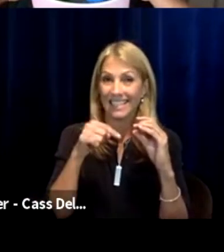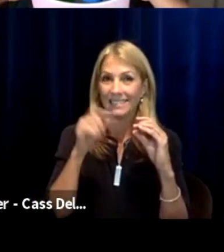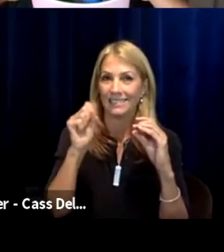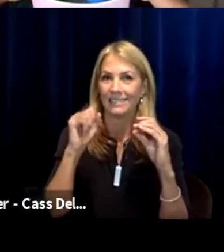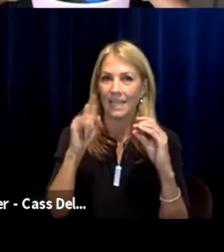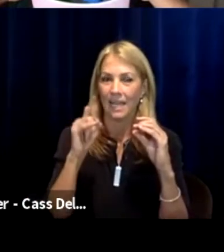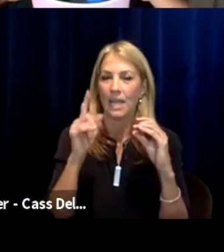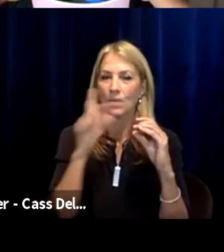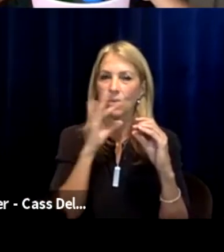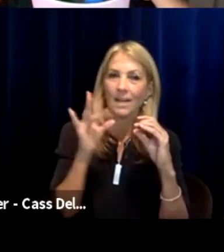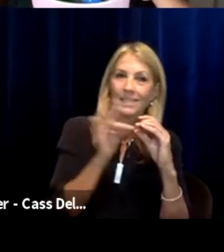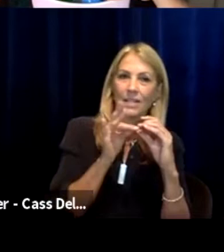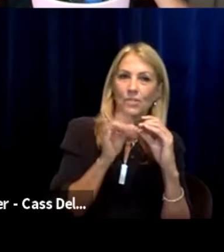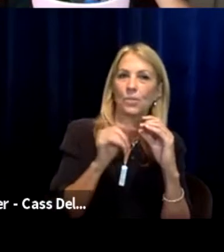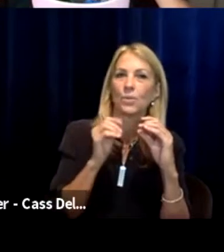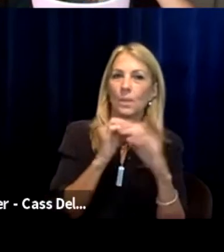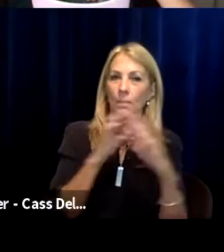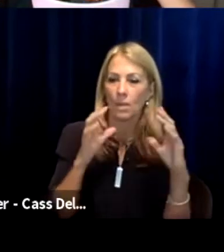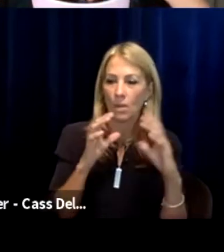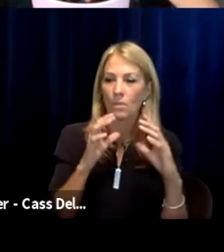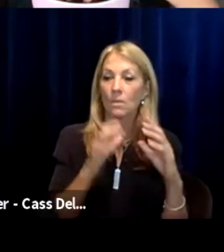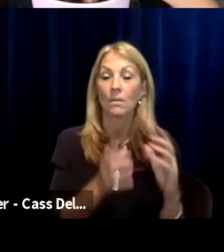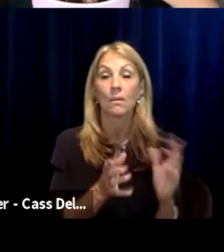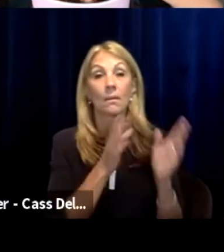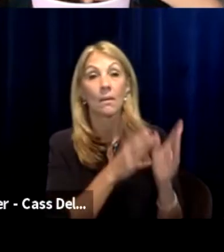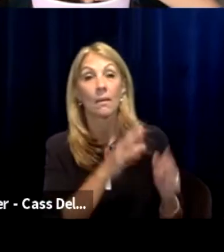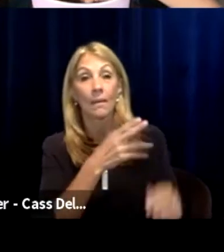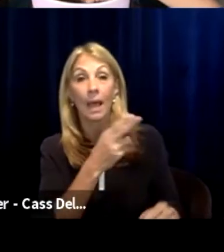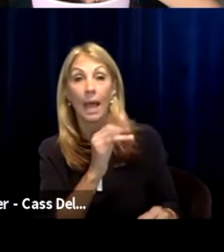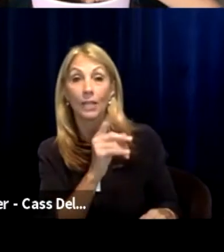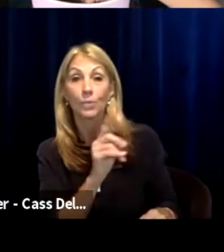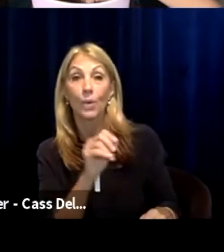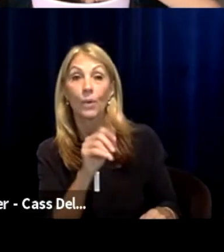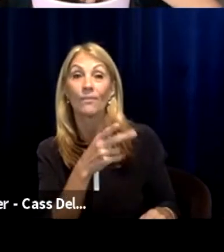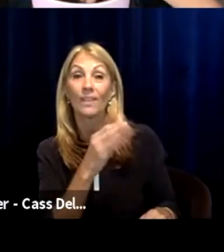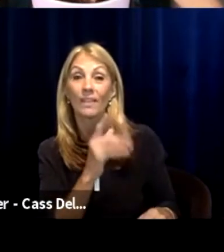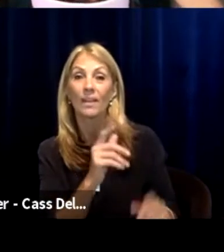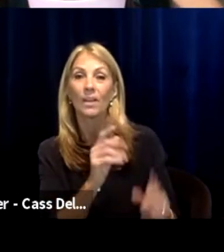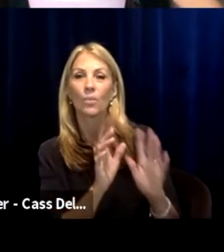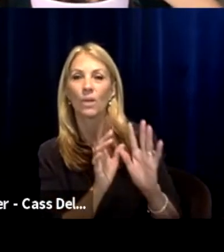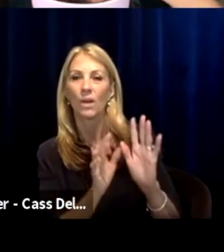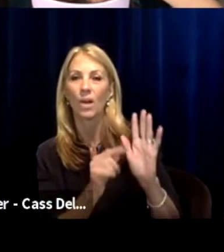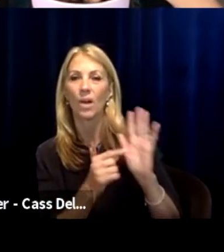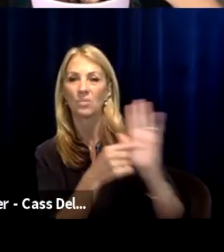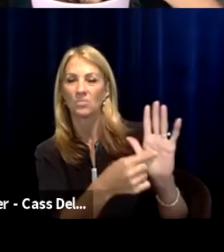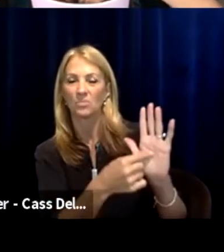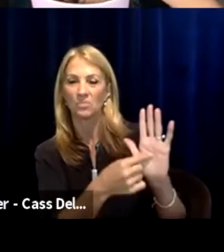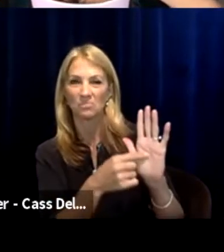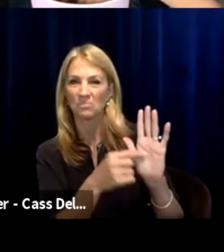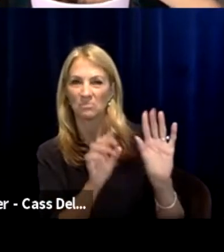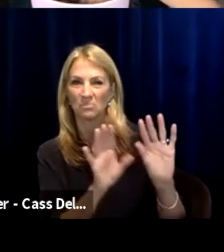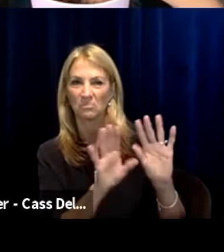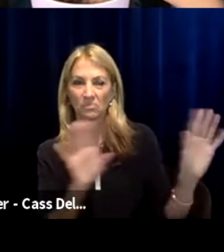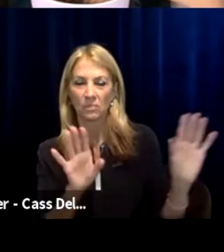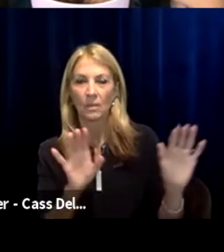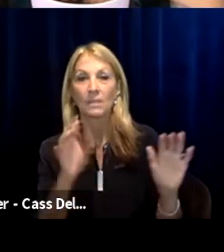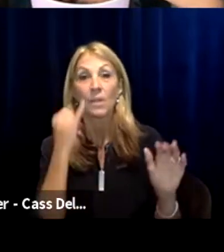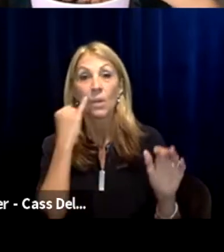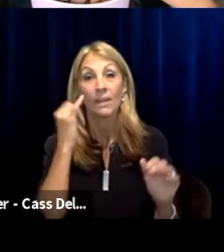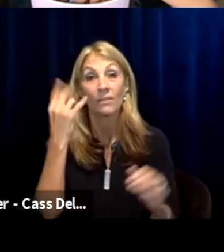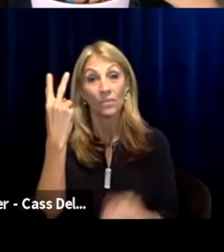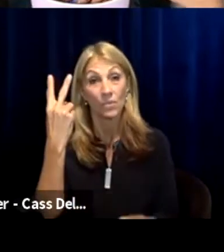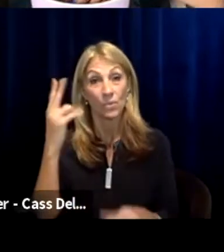balloon. And the hydrophilic side is going to stick out. So when you put the two balloons together, you're going to